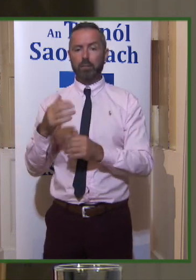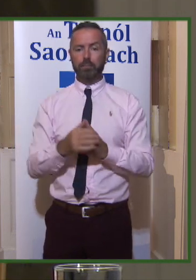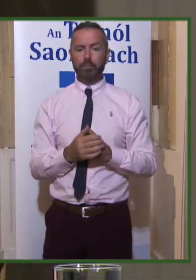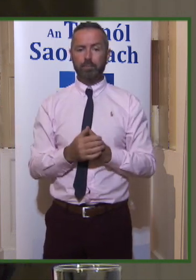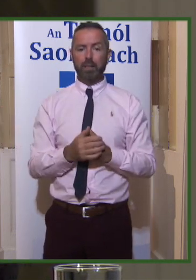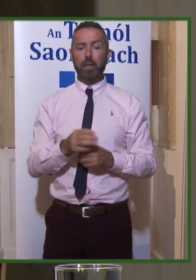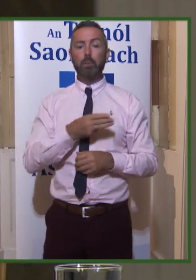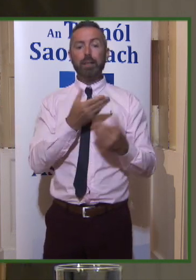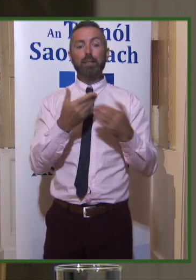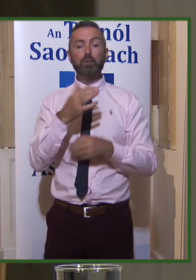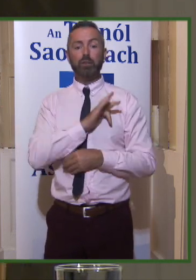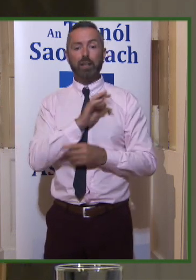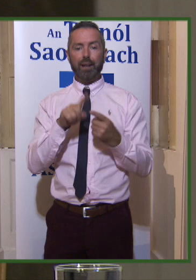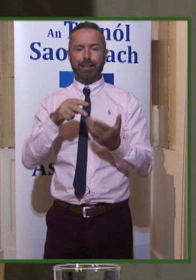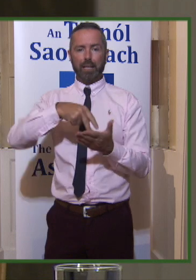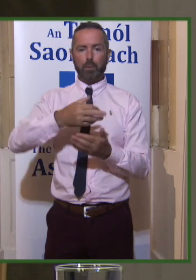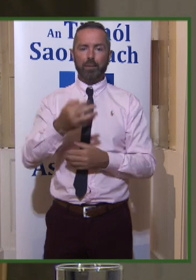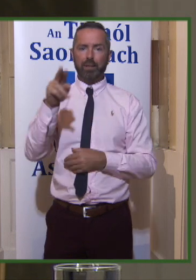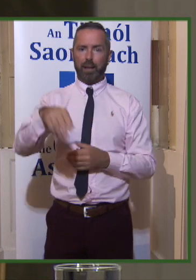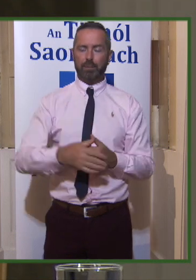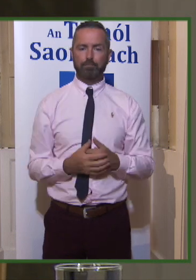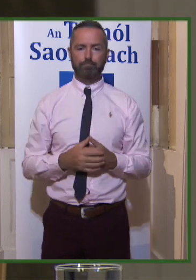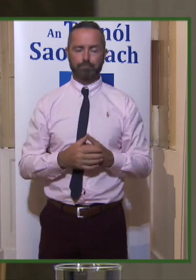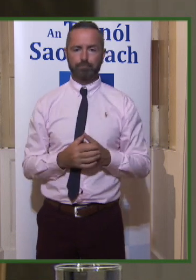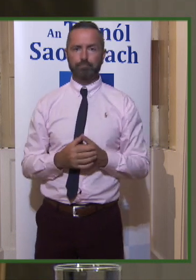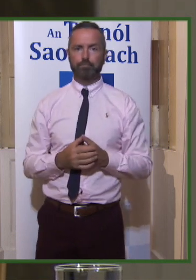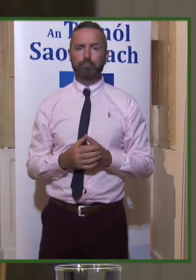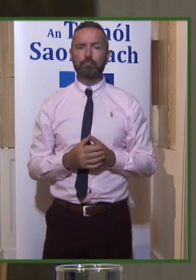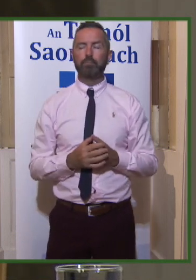please, and stand up if you can. Thank you.